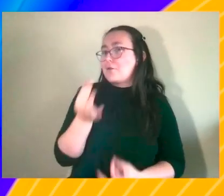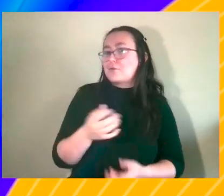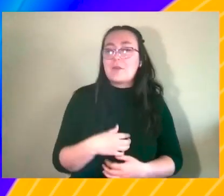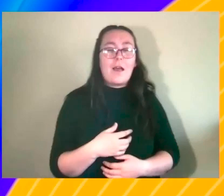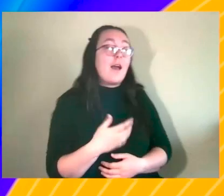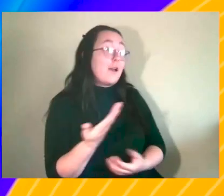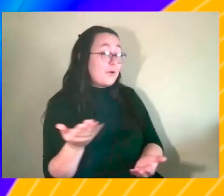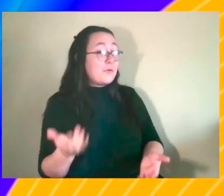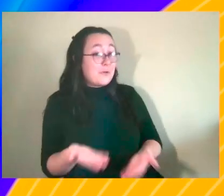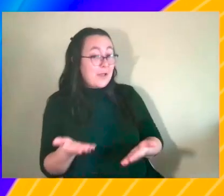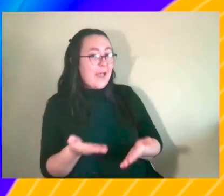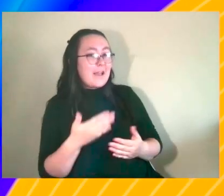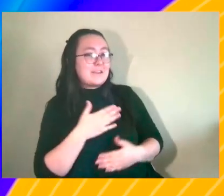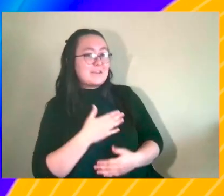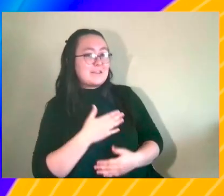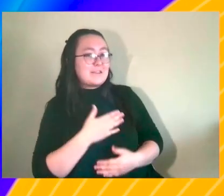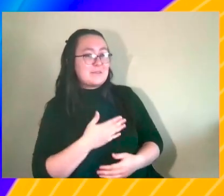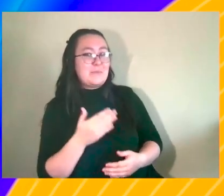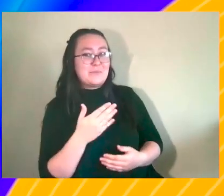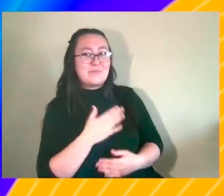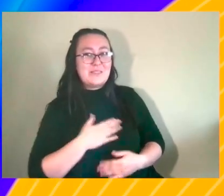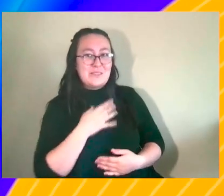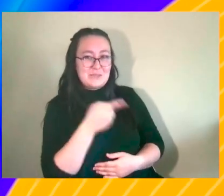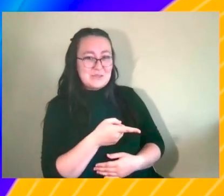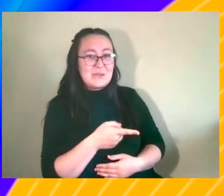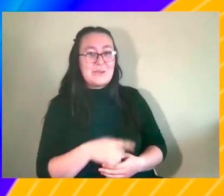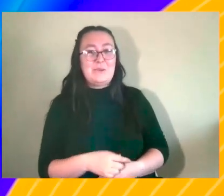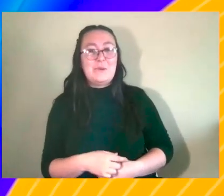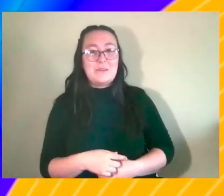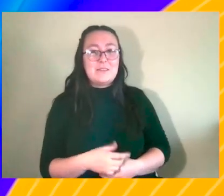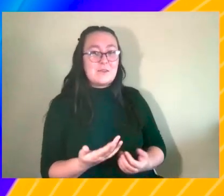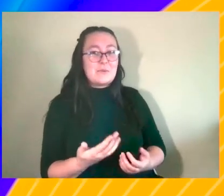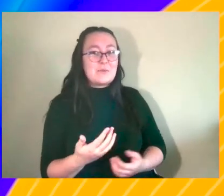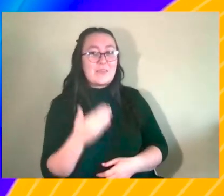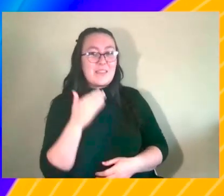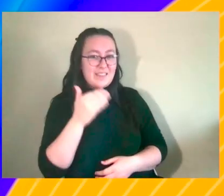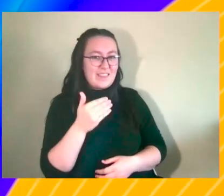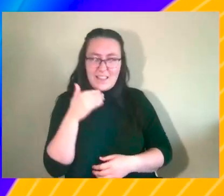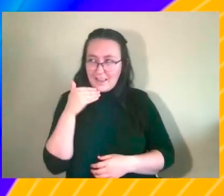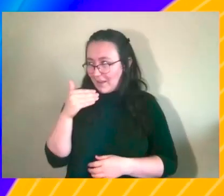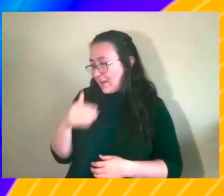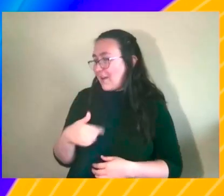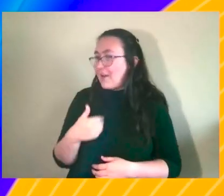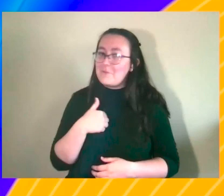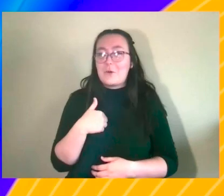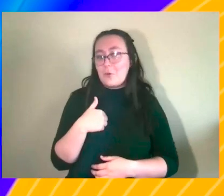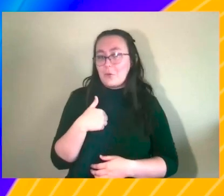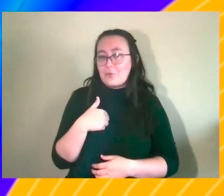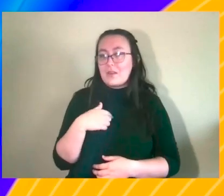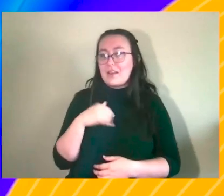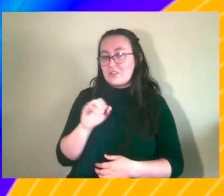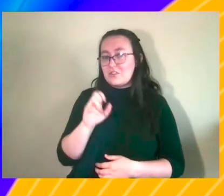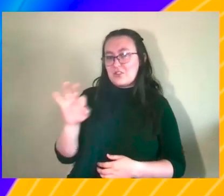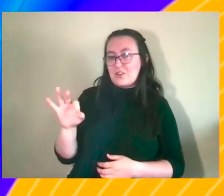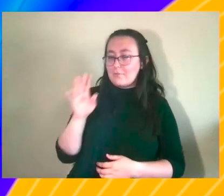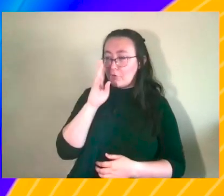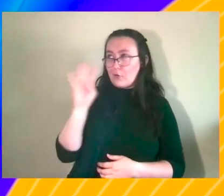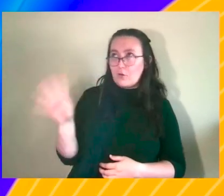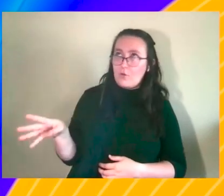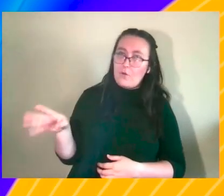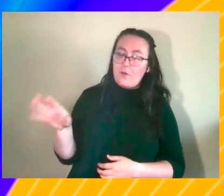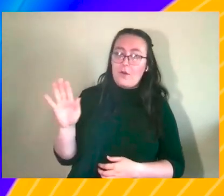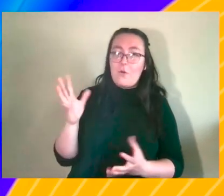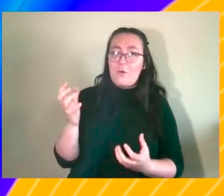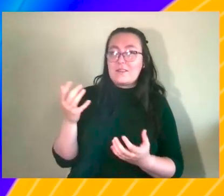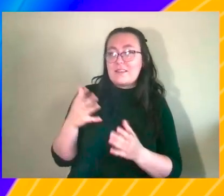Look at this. I'm so entitled. Look, Jeff is ignoring, like trying to leave. I his thought you were body. going to say you're not a